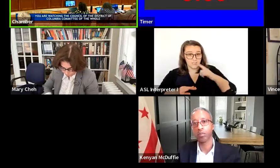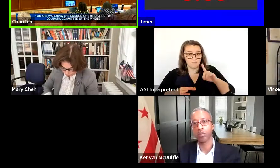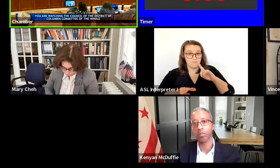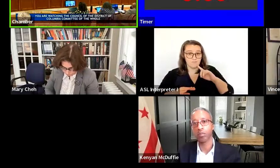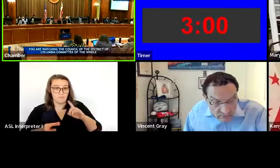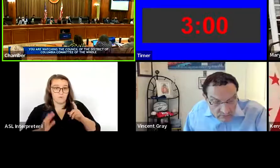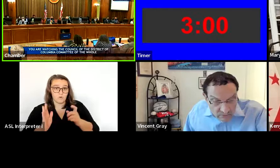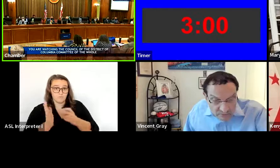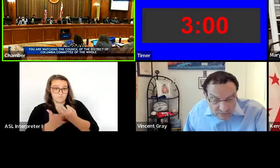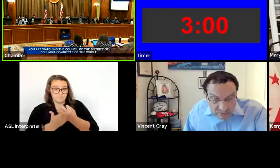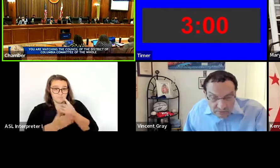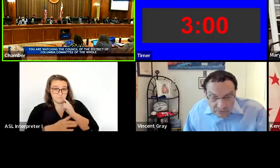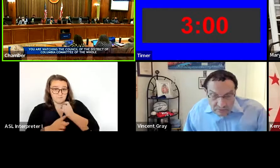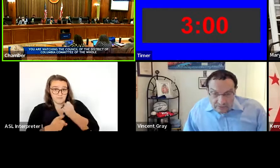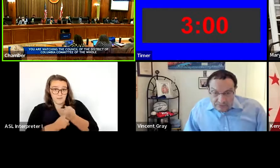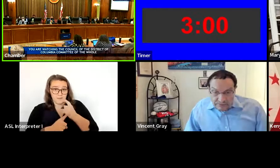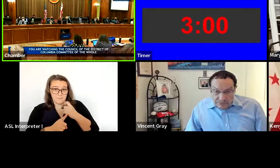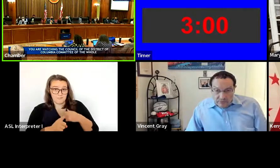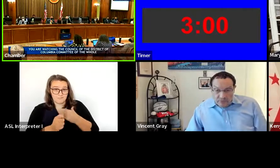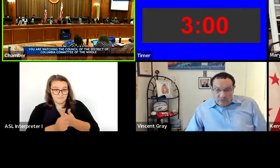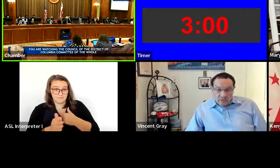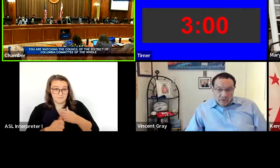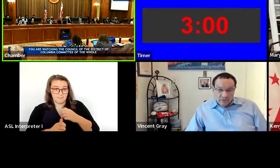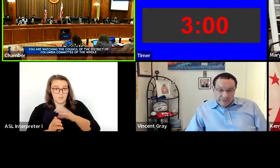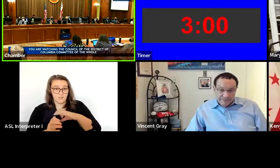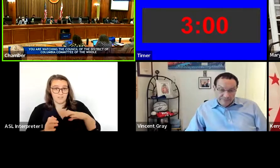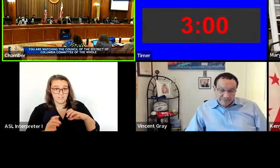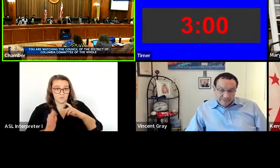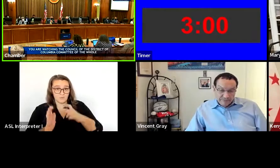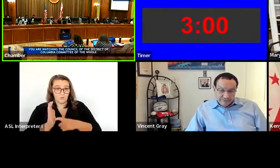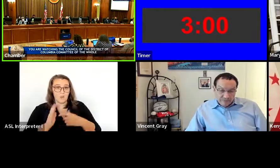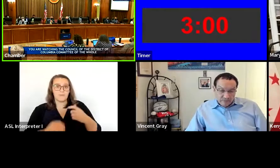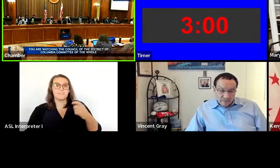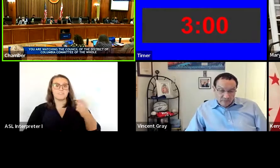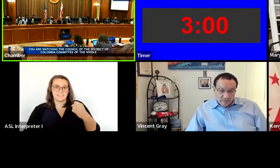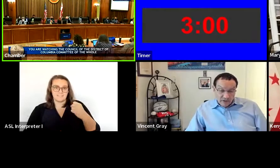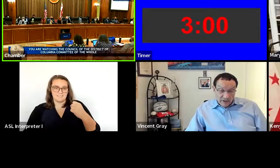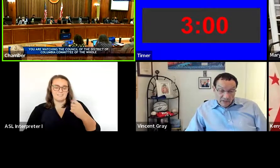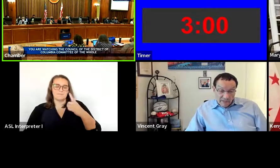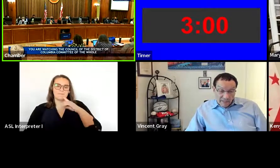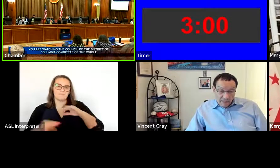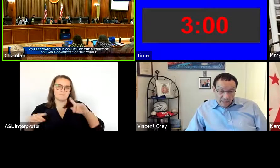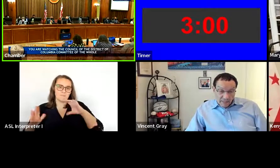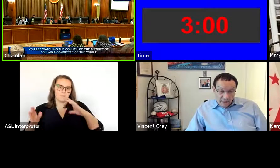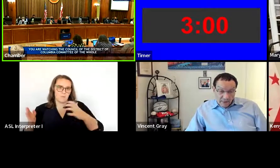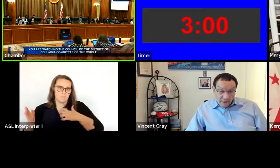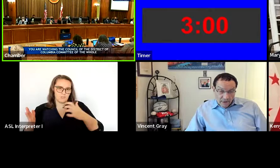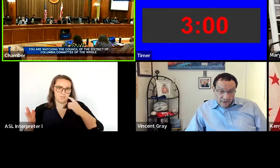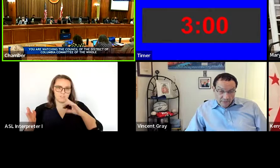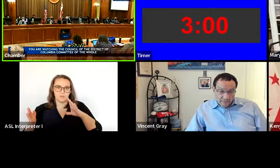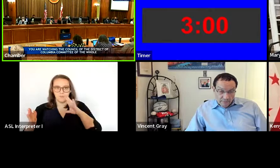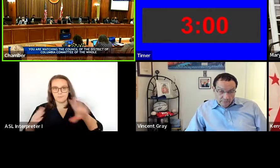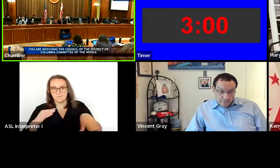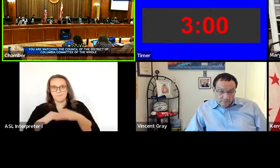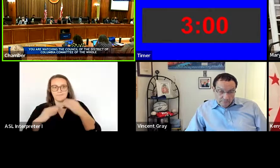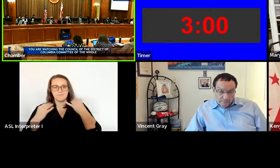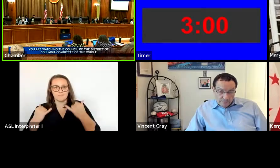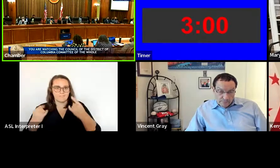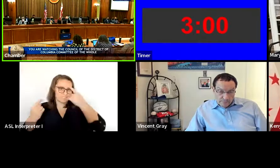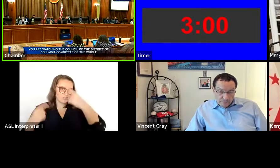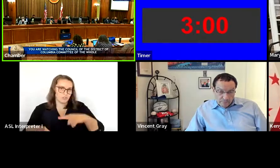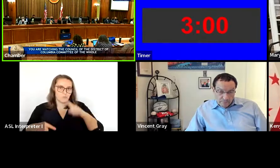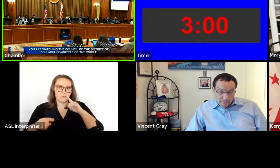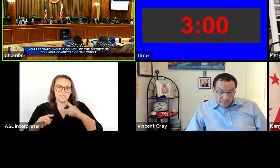the measure's fiscal impact statement comply with council requirements? Yes, it does. No objection, this measure will be placed on the consent agenda for today's